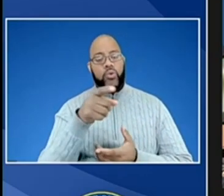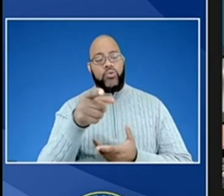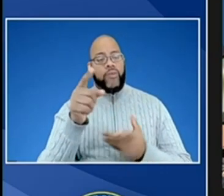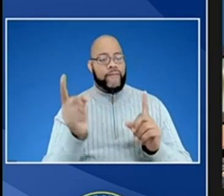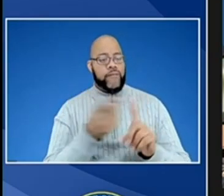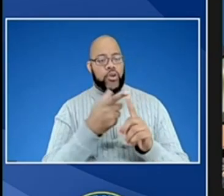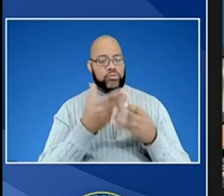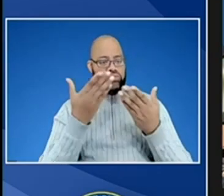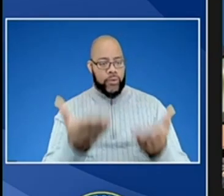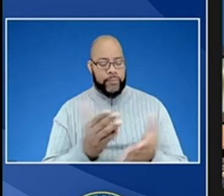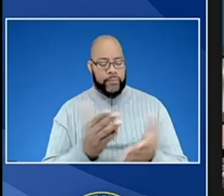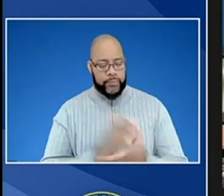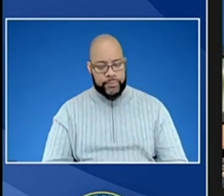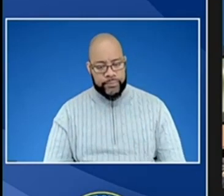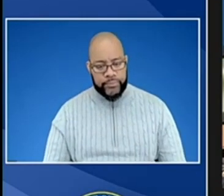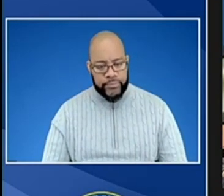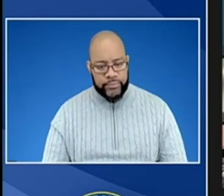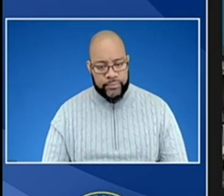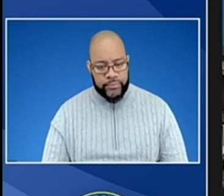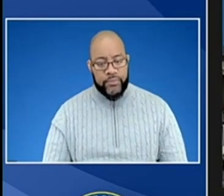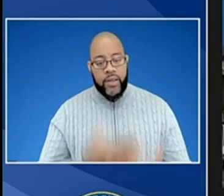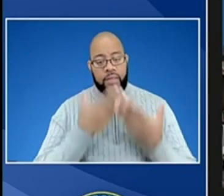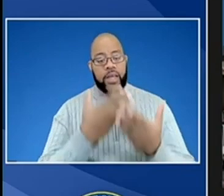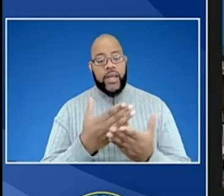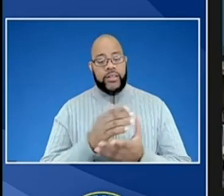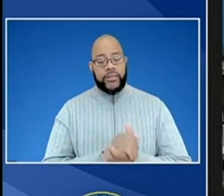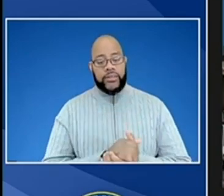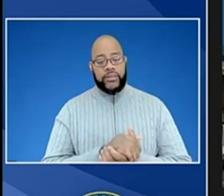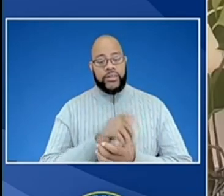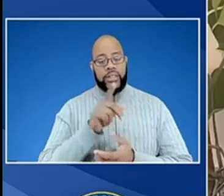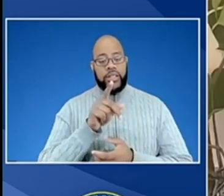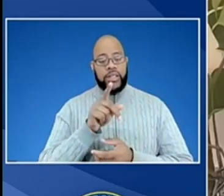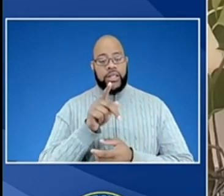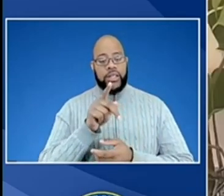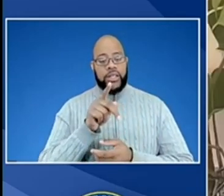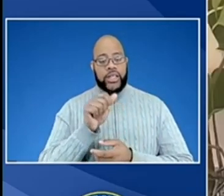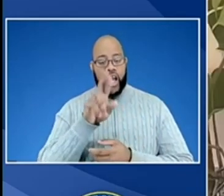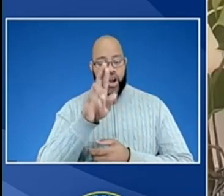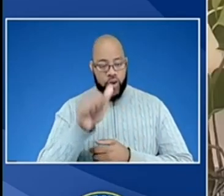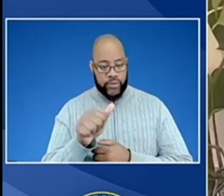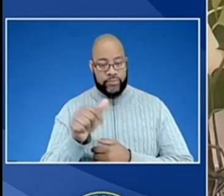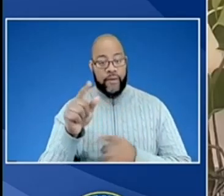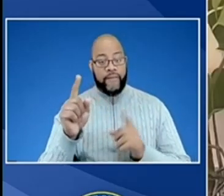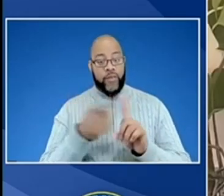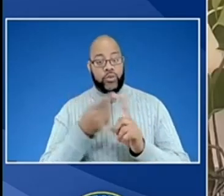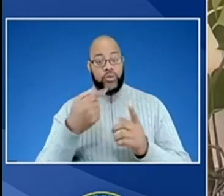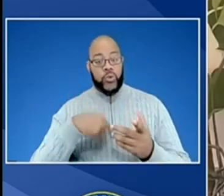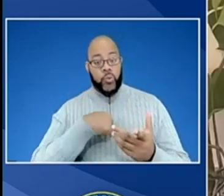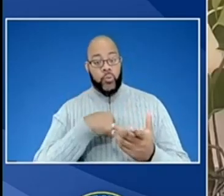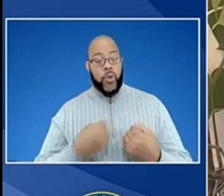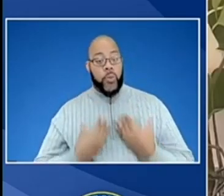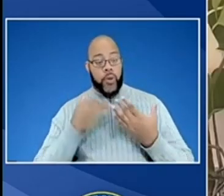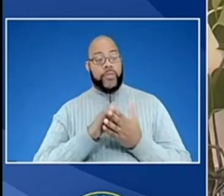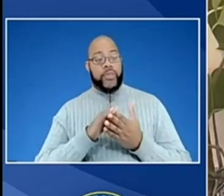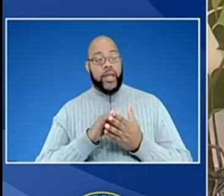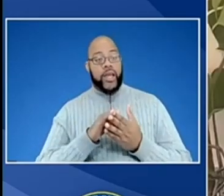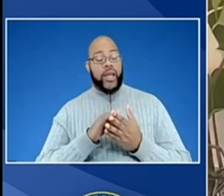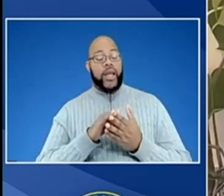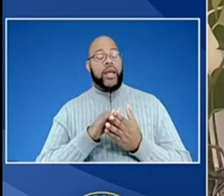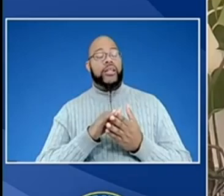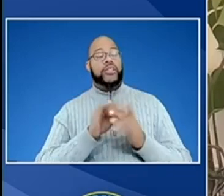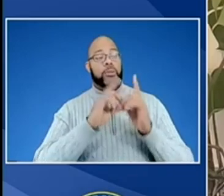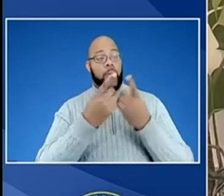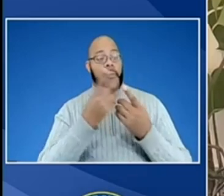first. Thanks, Cindy. So first things first, we are thrilled that the department is including time in default